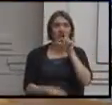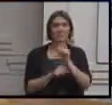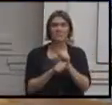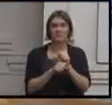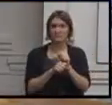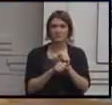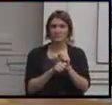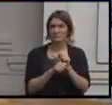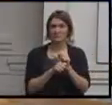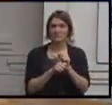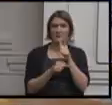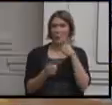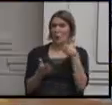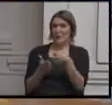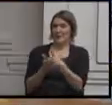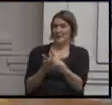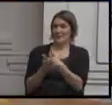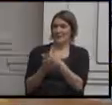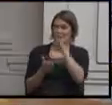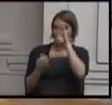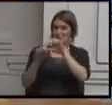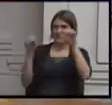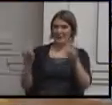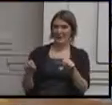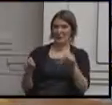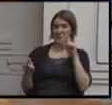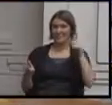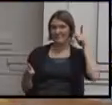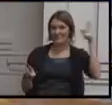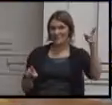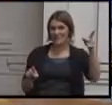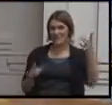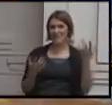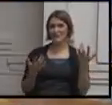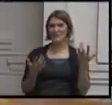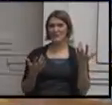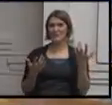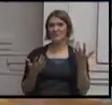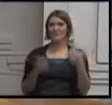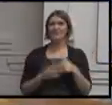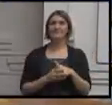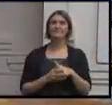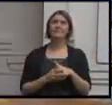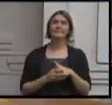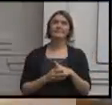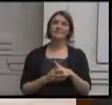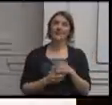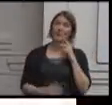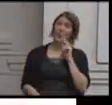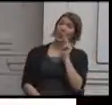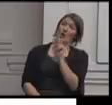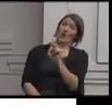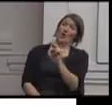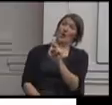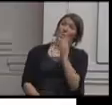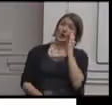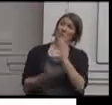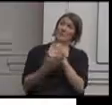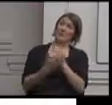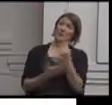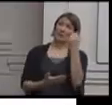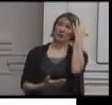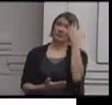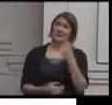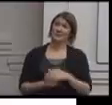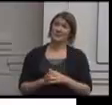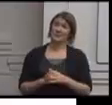no longer be within 5 road miles of a fire station. And so from the slide here that they're showing, this